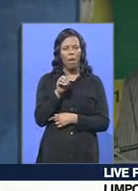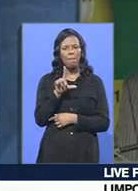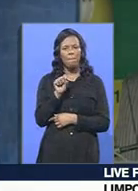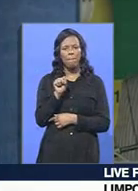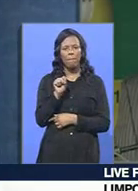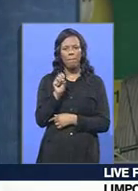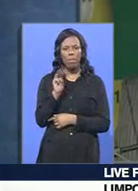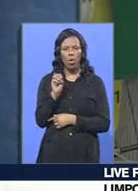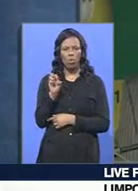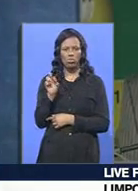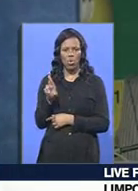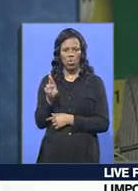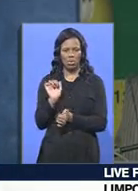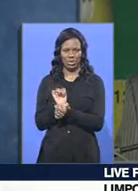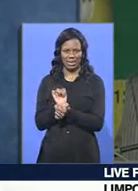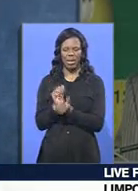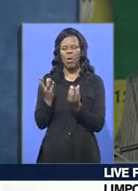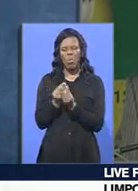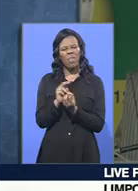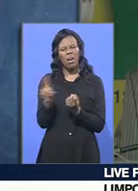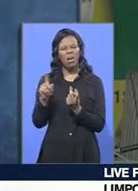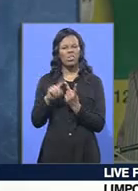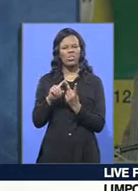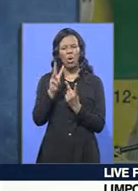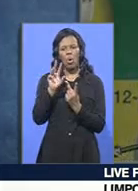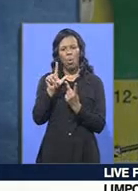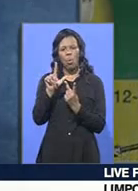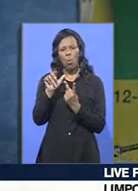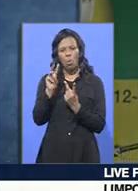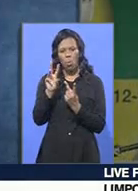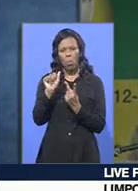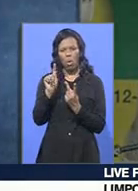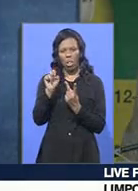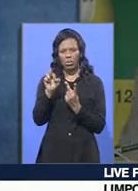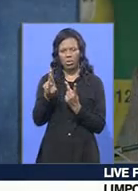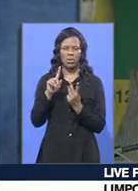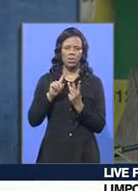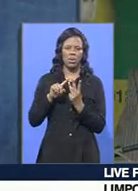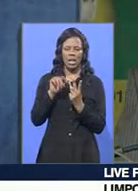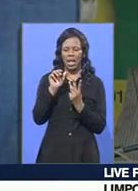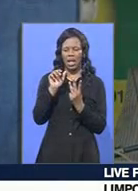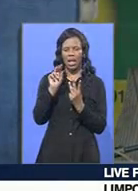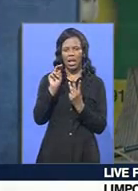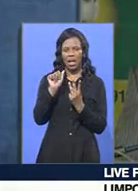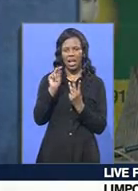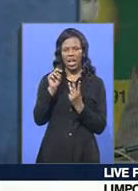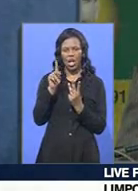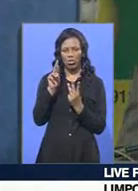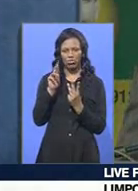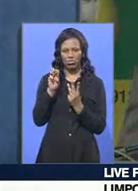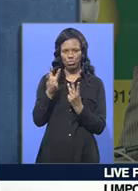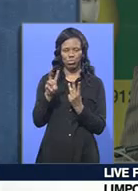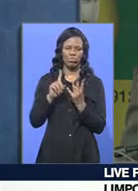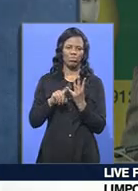ANC leaders, Walter Sisulu, Andrew Mlangeni, Ahmed Kathrada, and